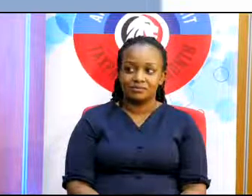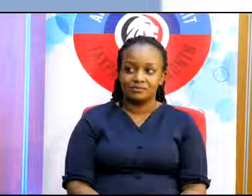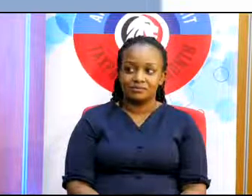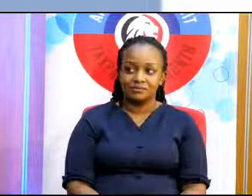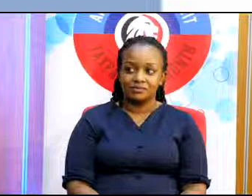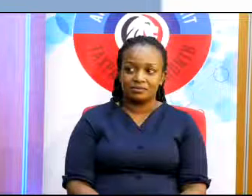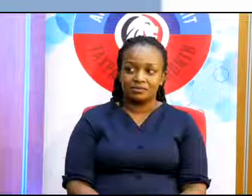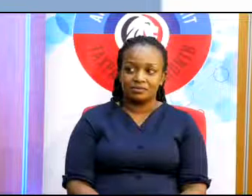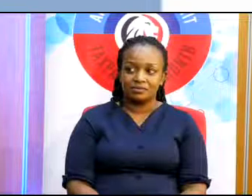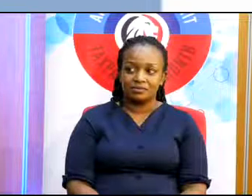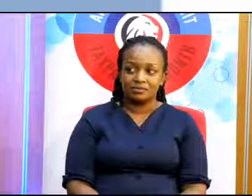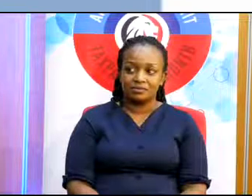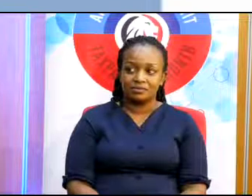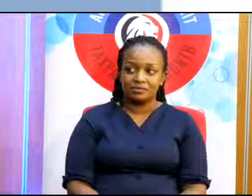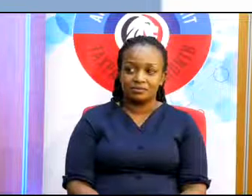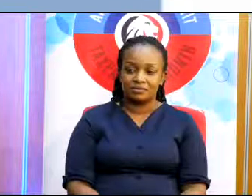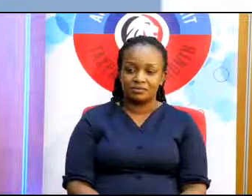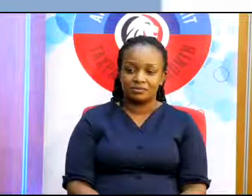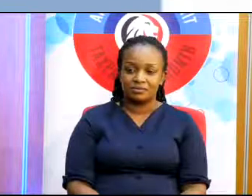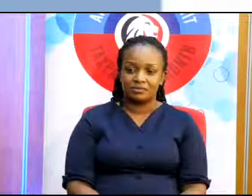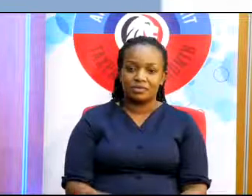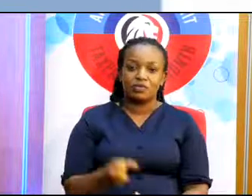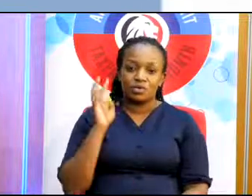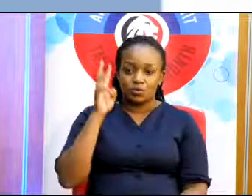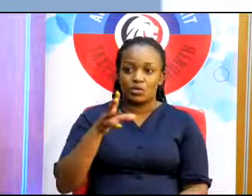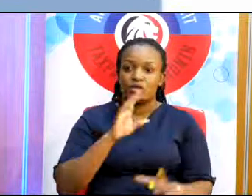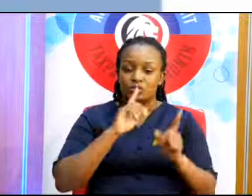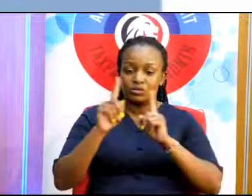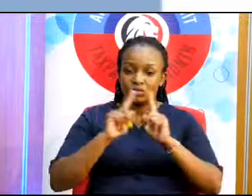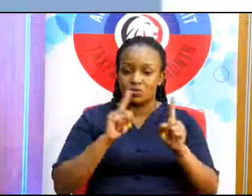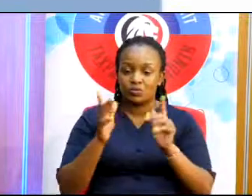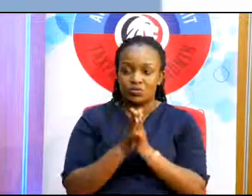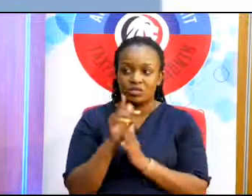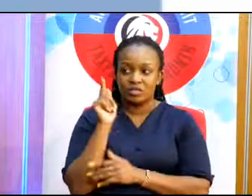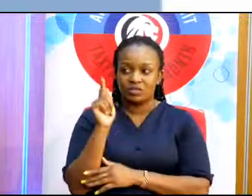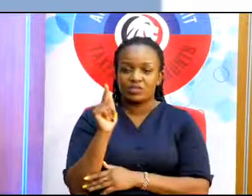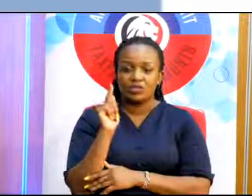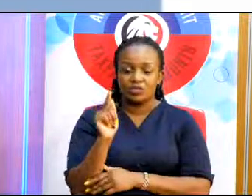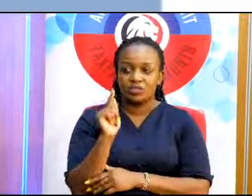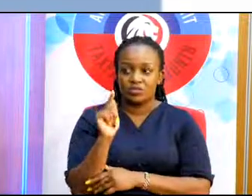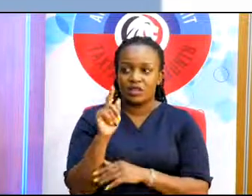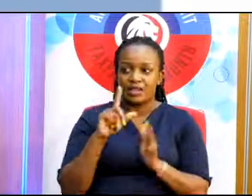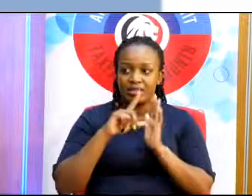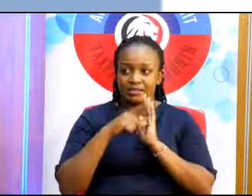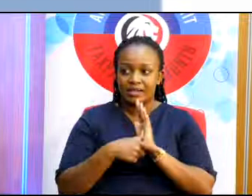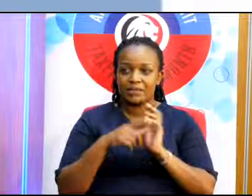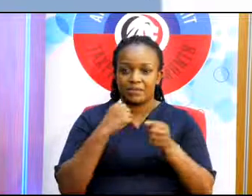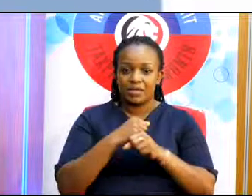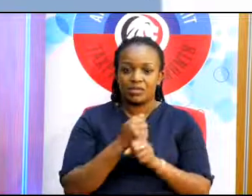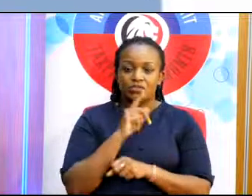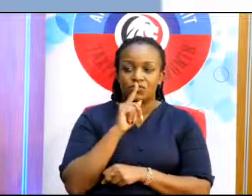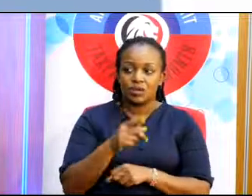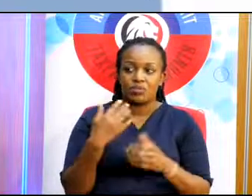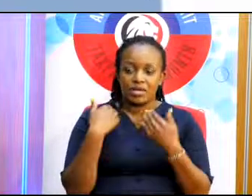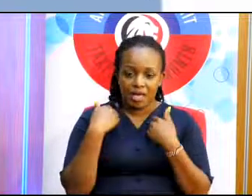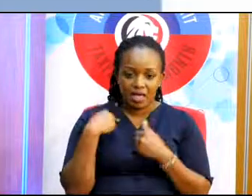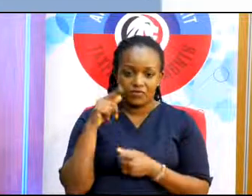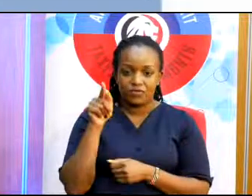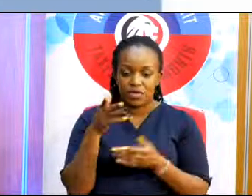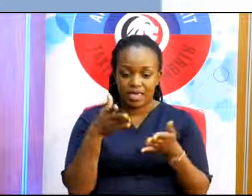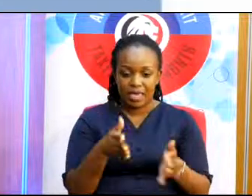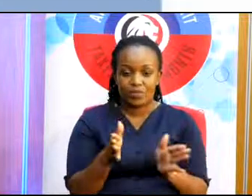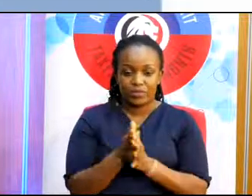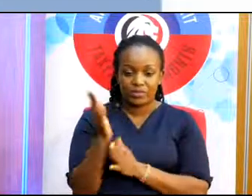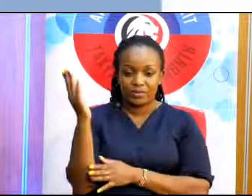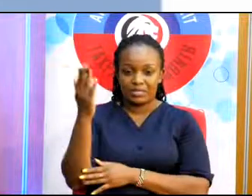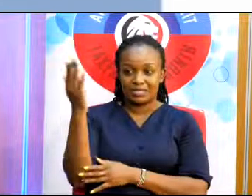Yes, Mr. Musinguzzi, we will get with you offline and make sure we have you here with your